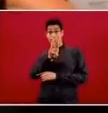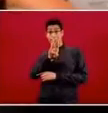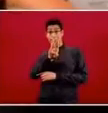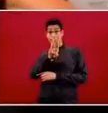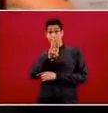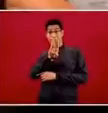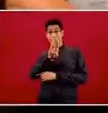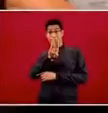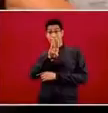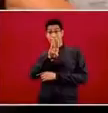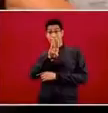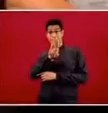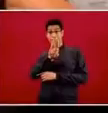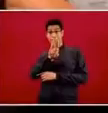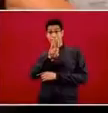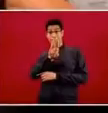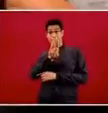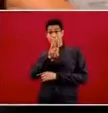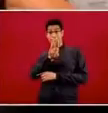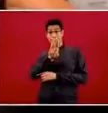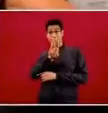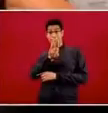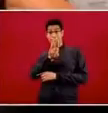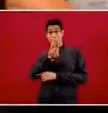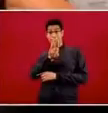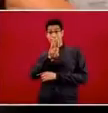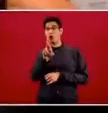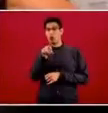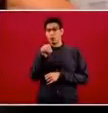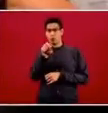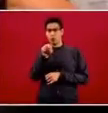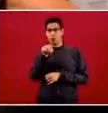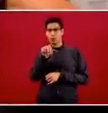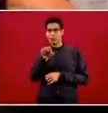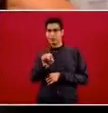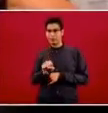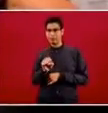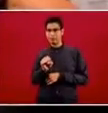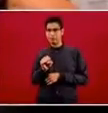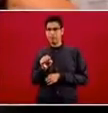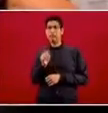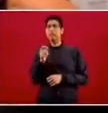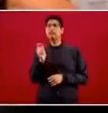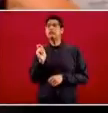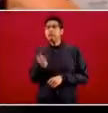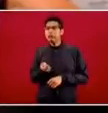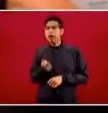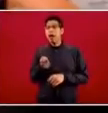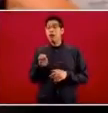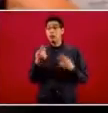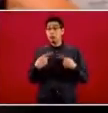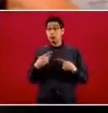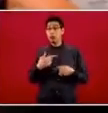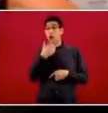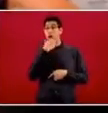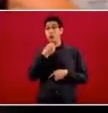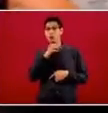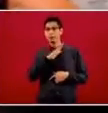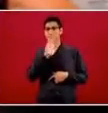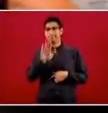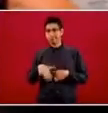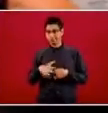biphase virus, and the hormonal aspect of testosterone, or the presence